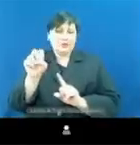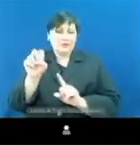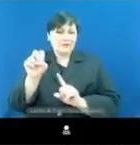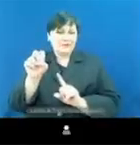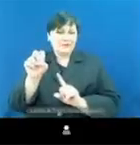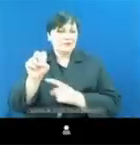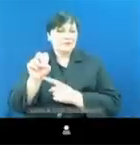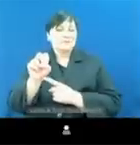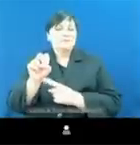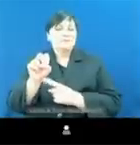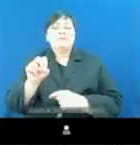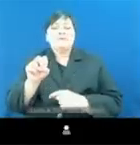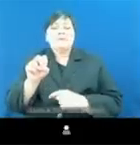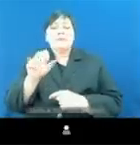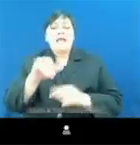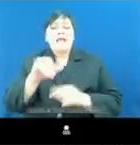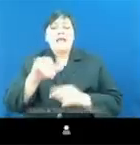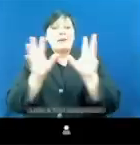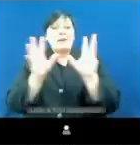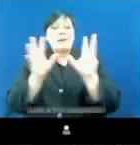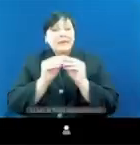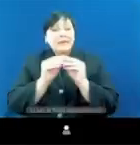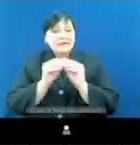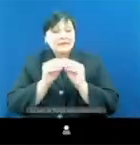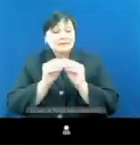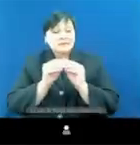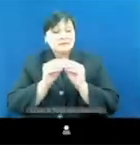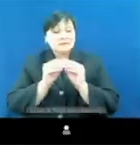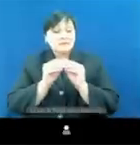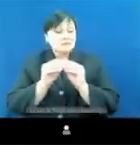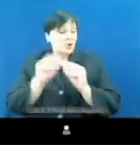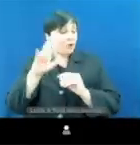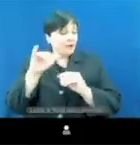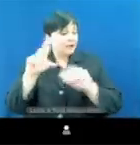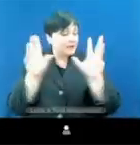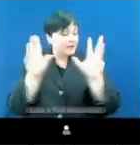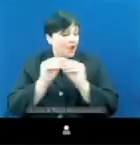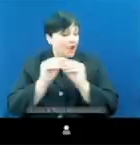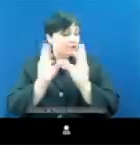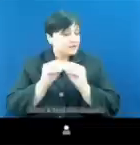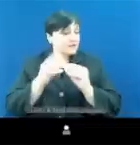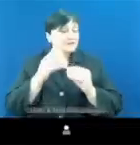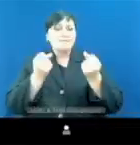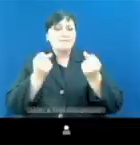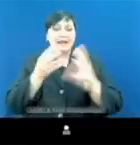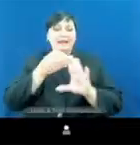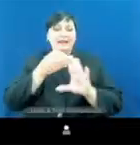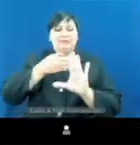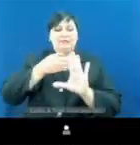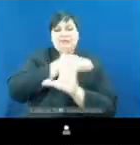meetings at RID conferences. We have interim activities, workshops, or pre-conferences.